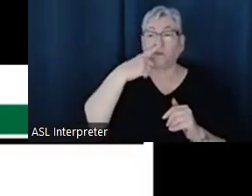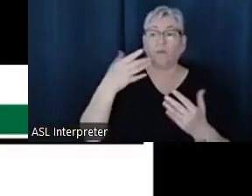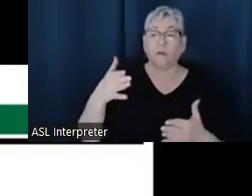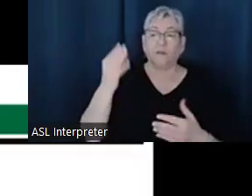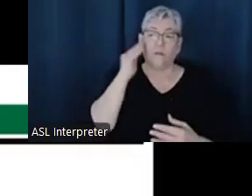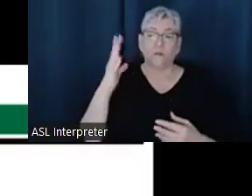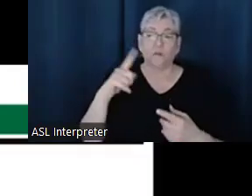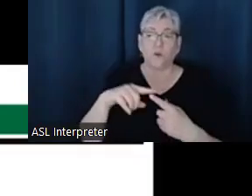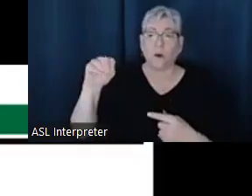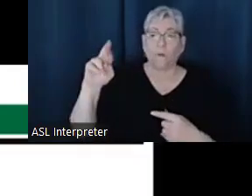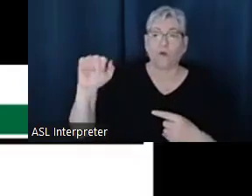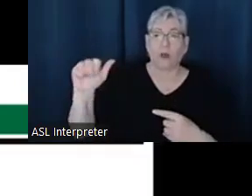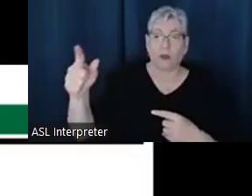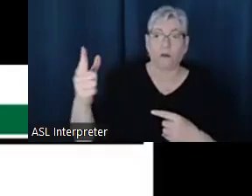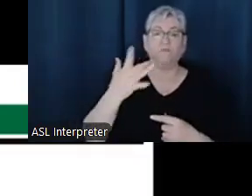a volunteer.